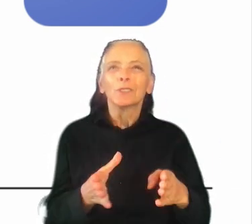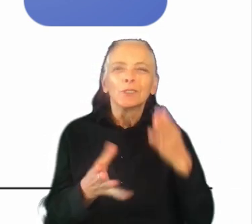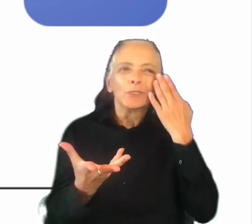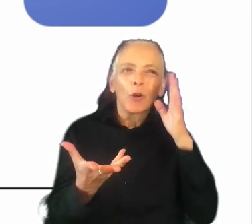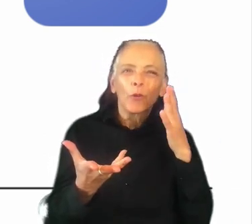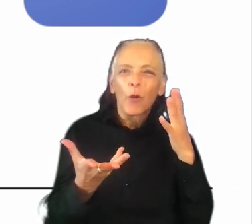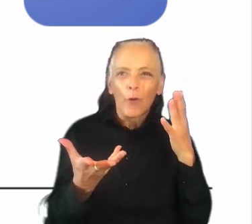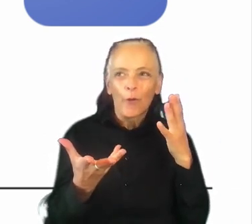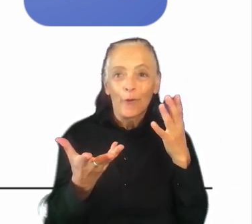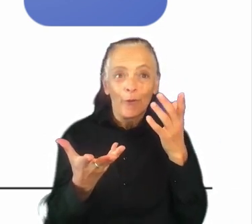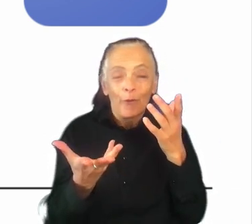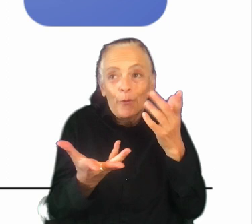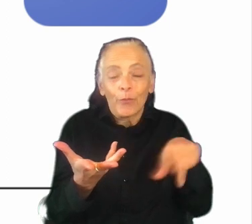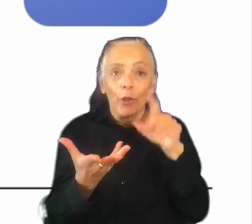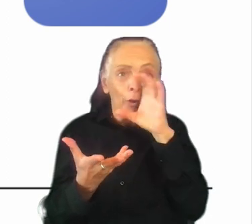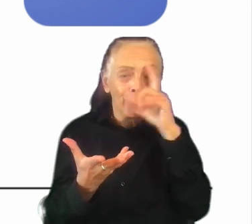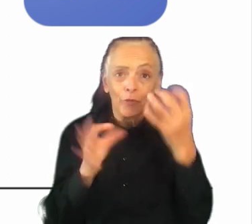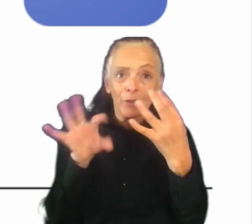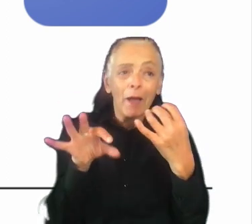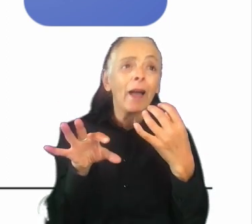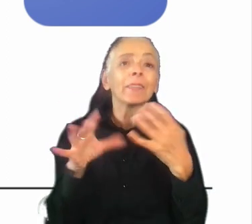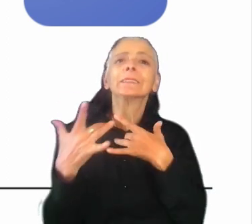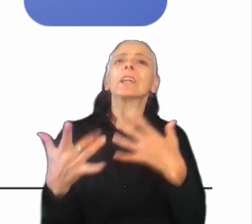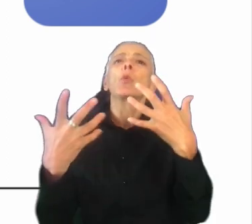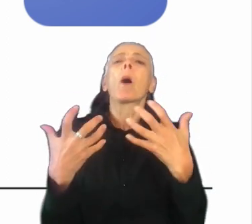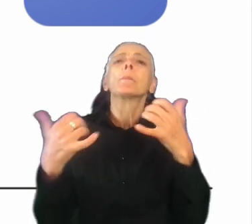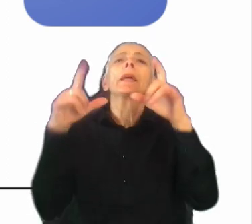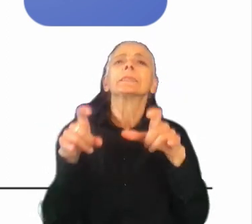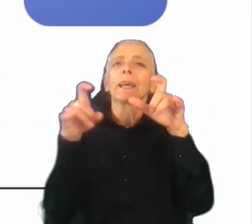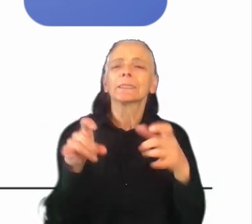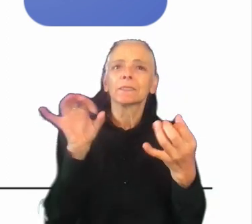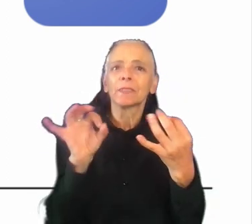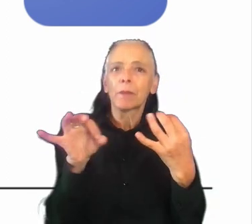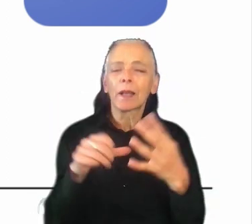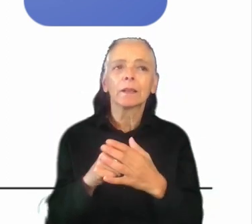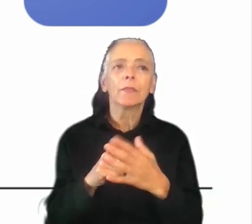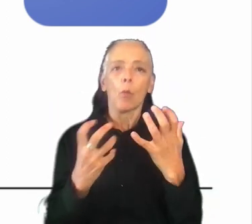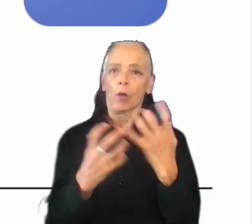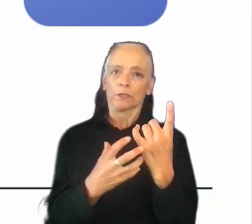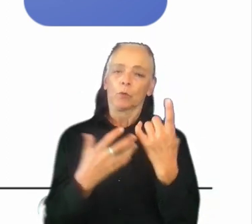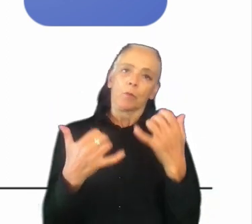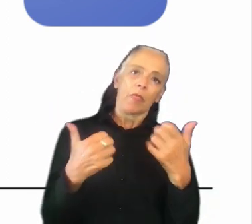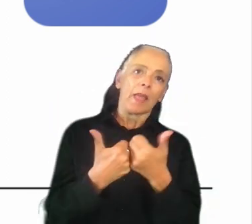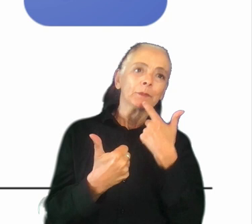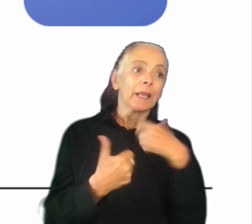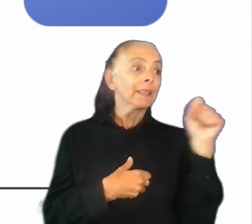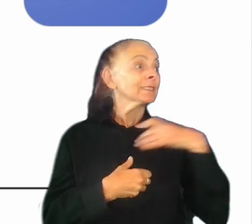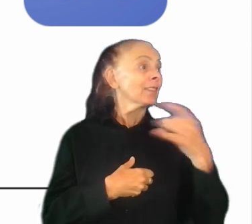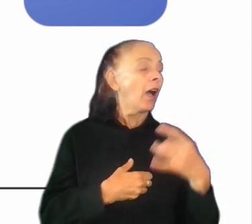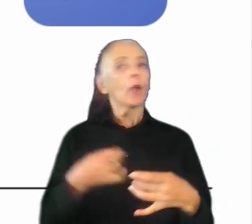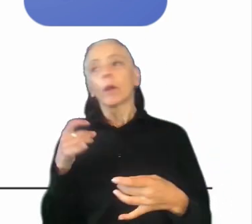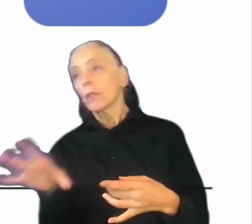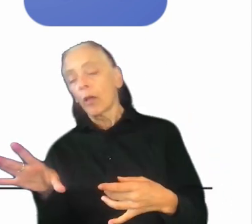usability feedback they are often just asking for play test feedback they want someone to play the game and say if they liked it or if they didn't like